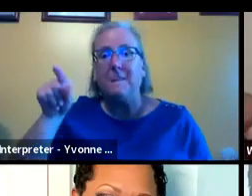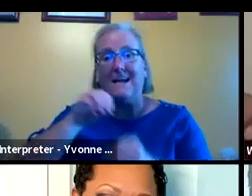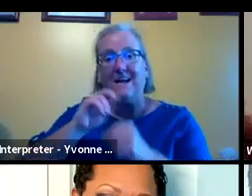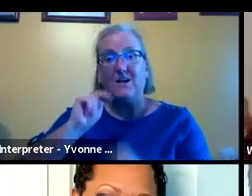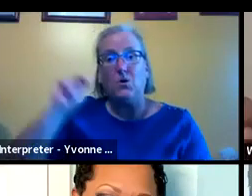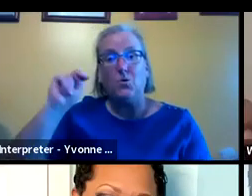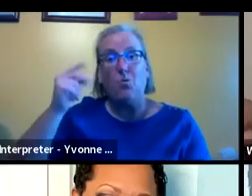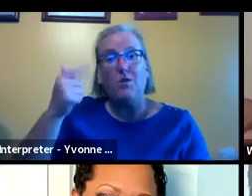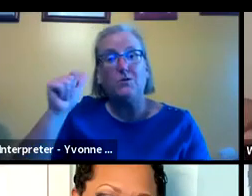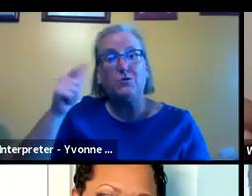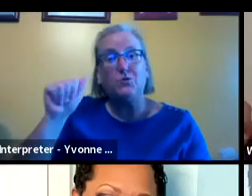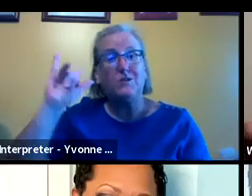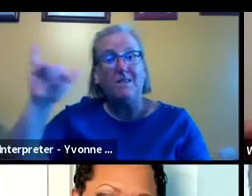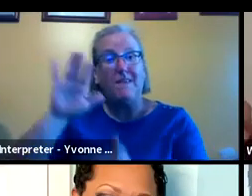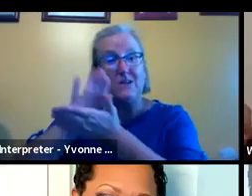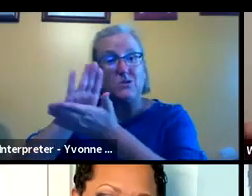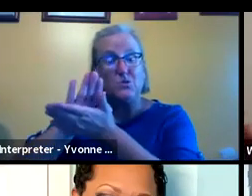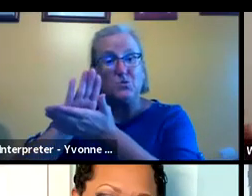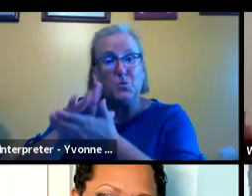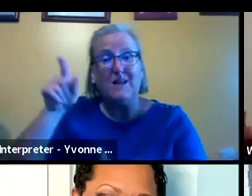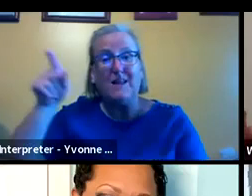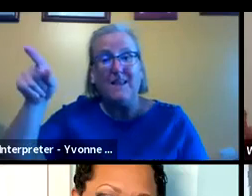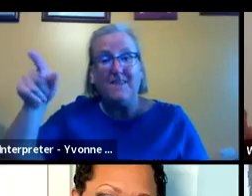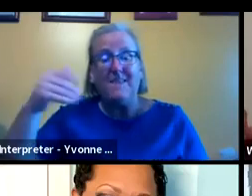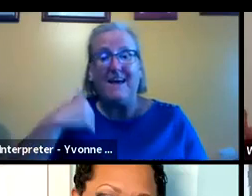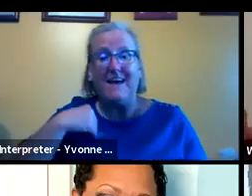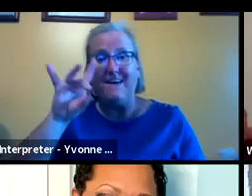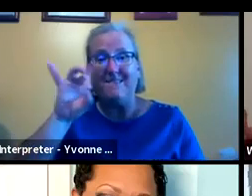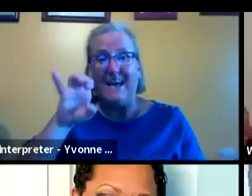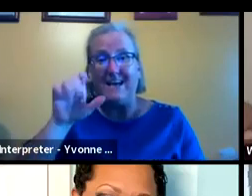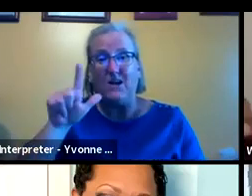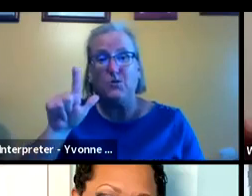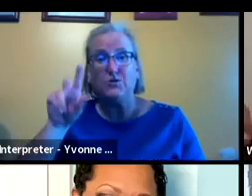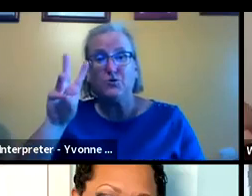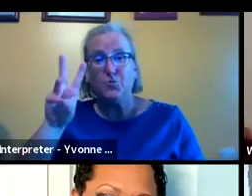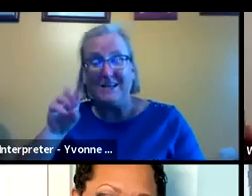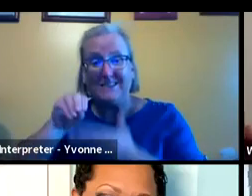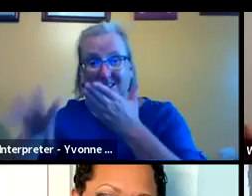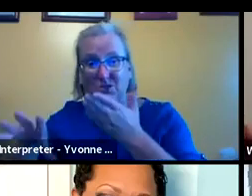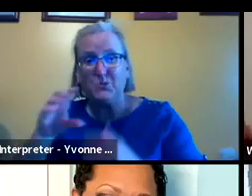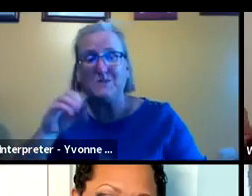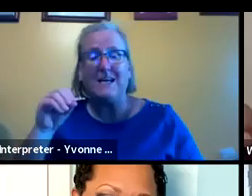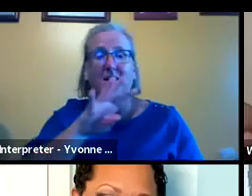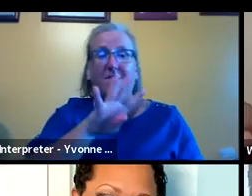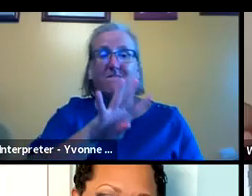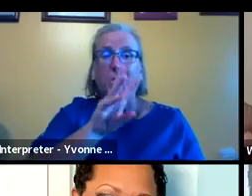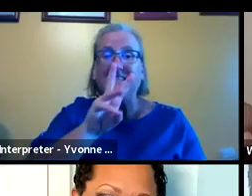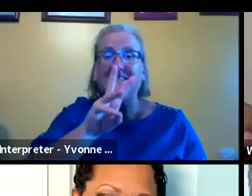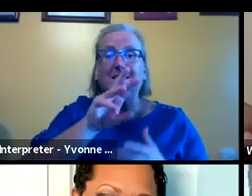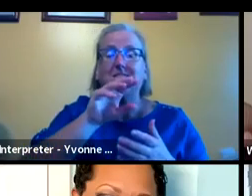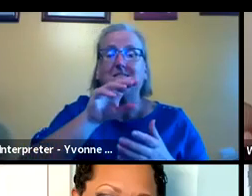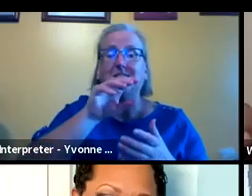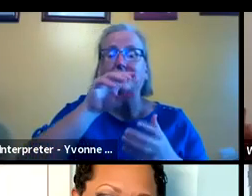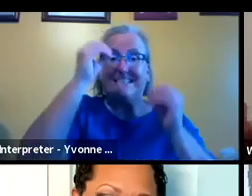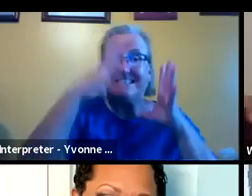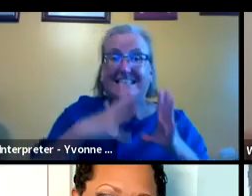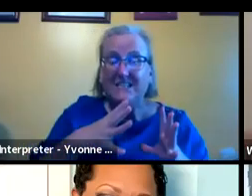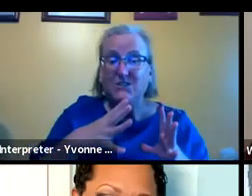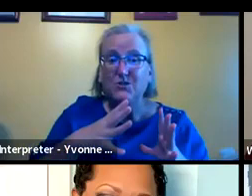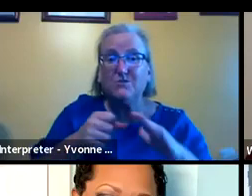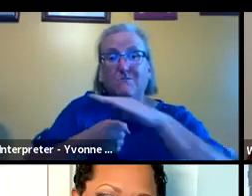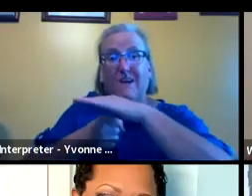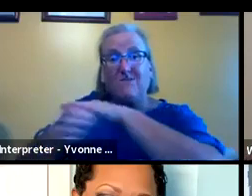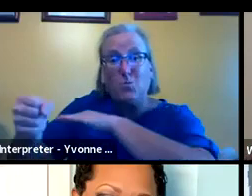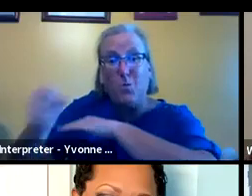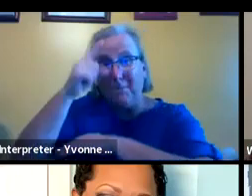Georgia has directed 826 students and 42 teachers to quarantine as a result of exposure to